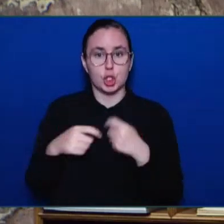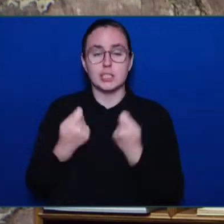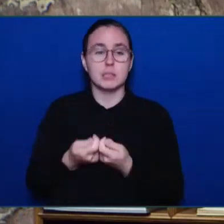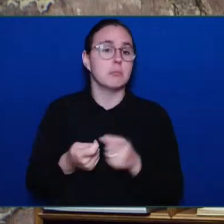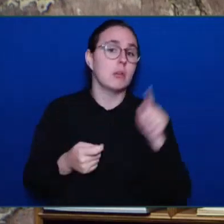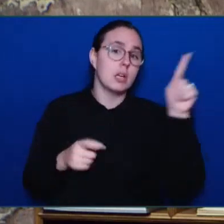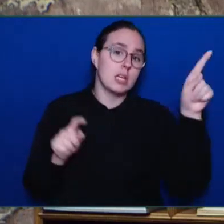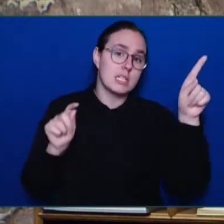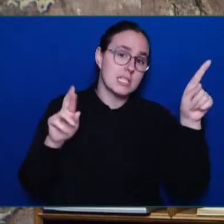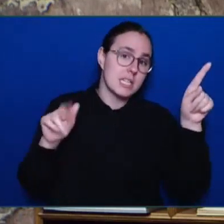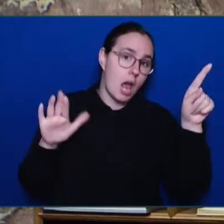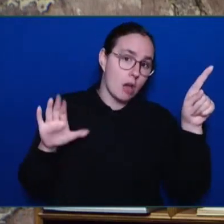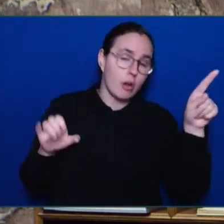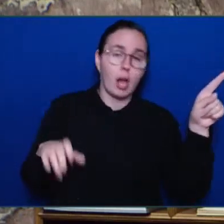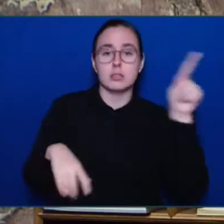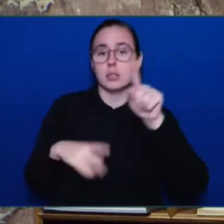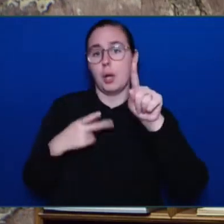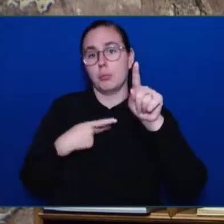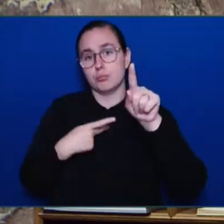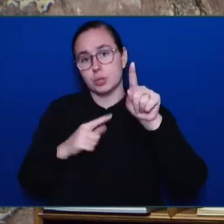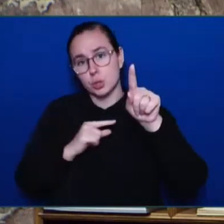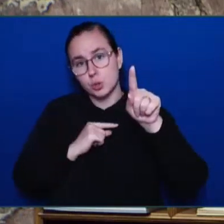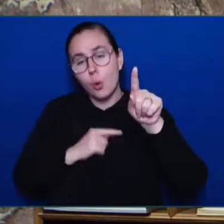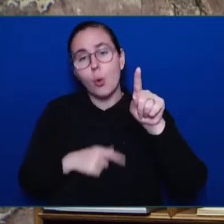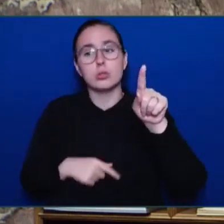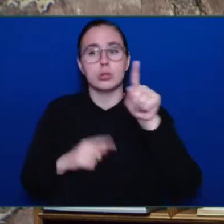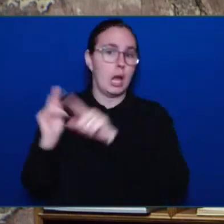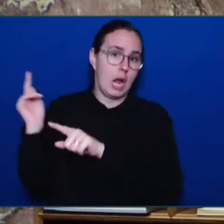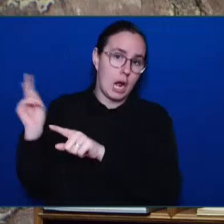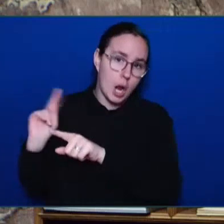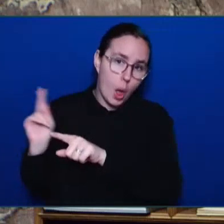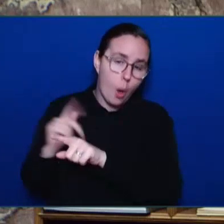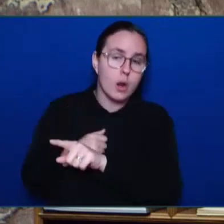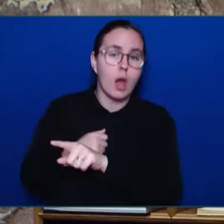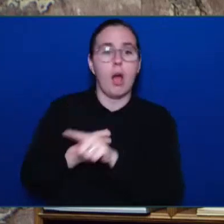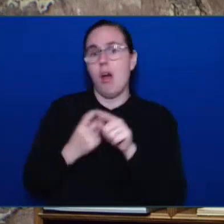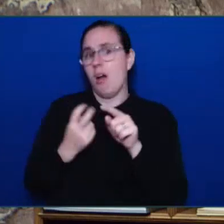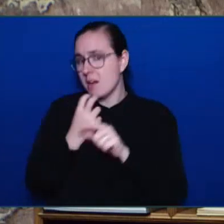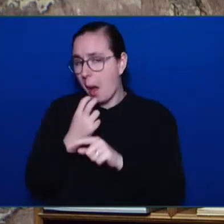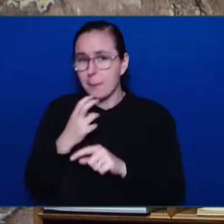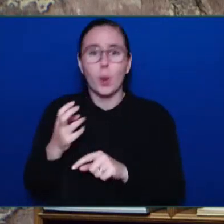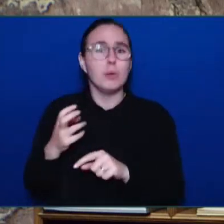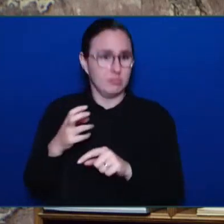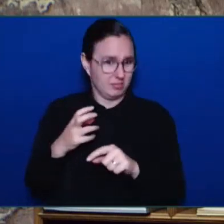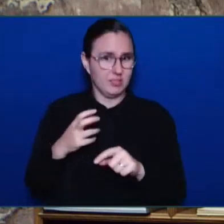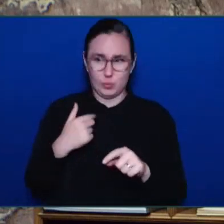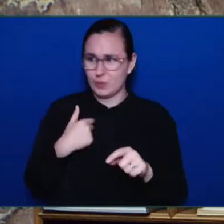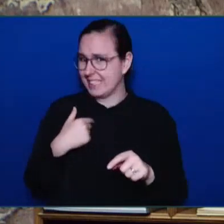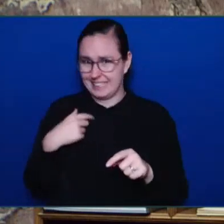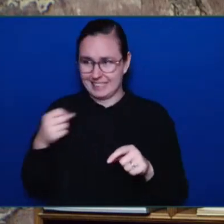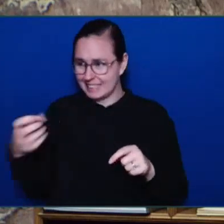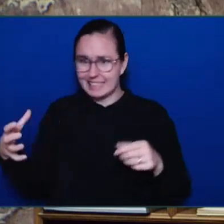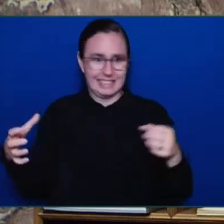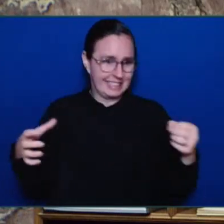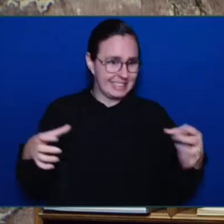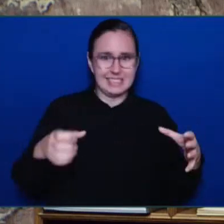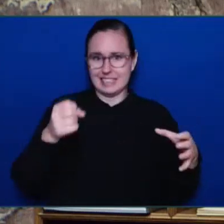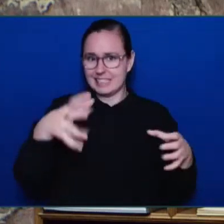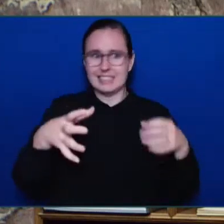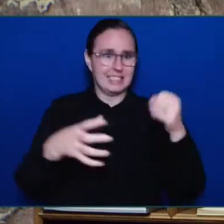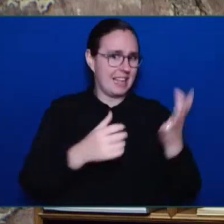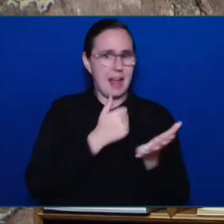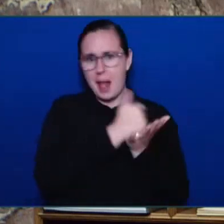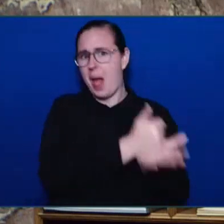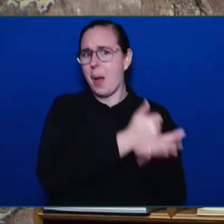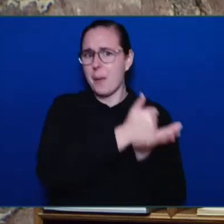well. We have done a lot, Honourable Speaker, but we know there's a lot more to do. And we are working with the business community,